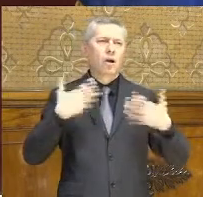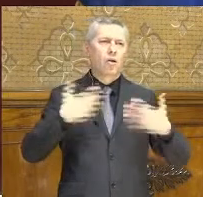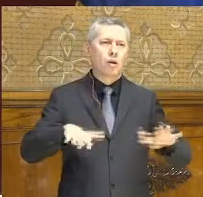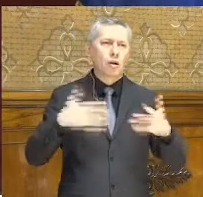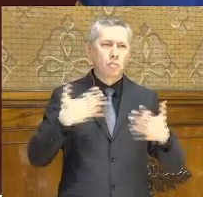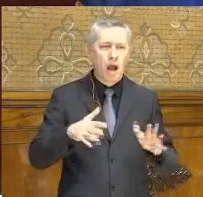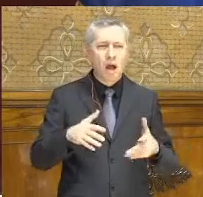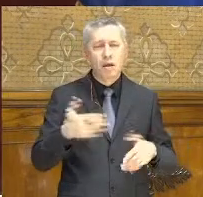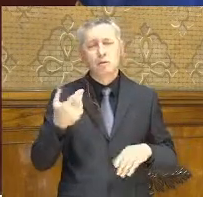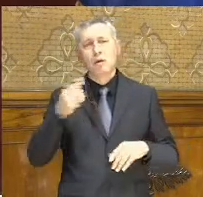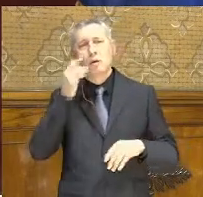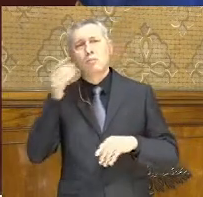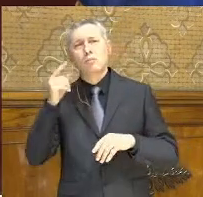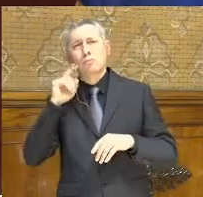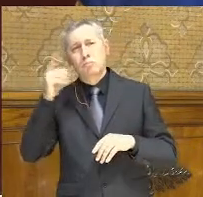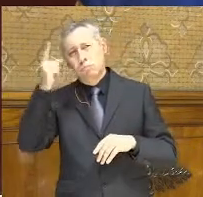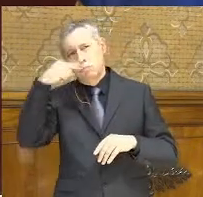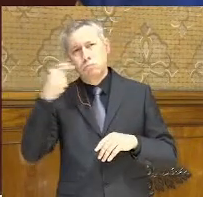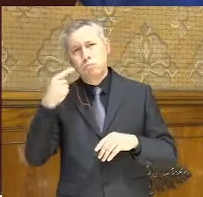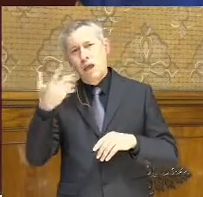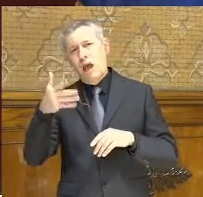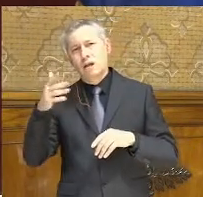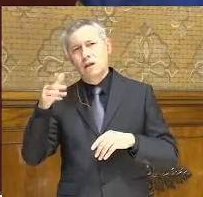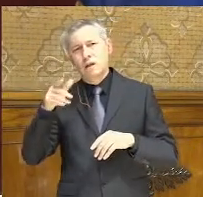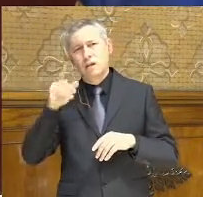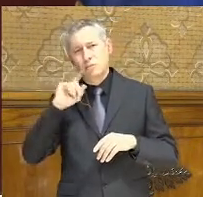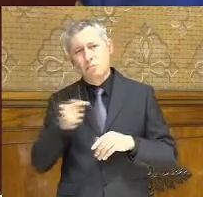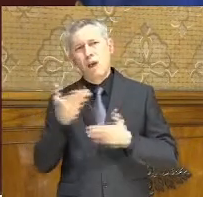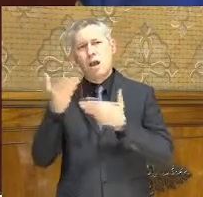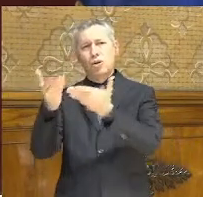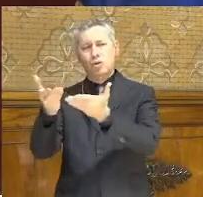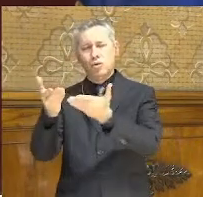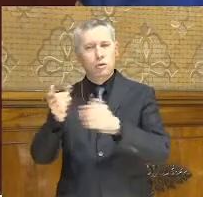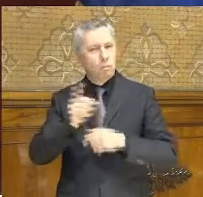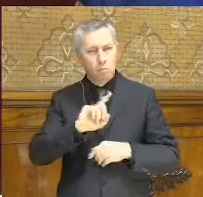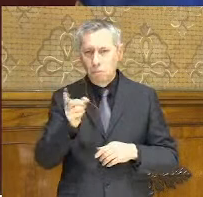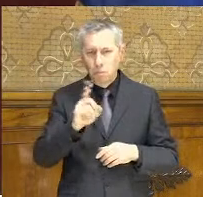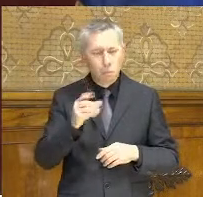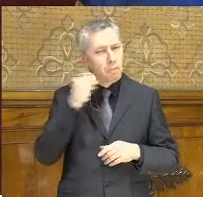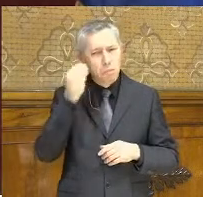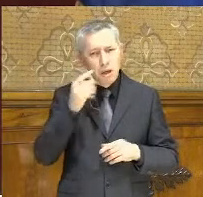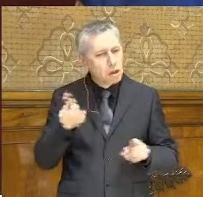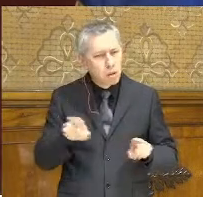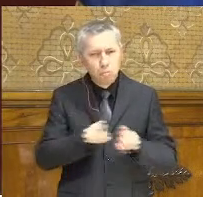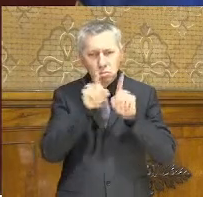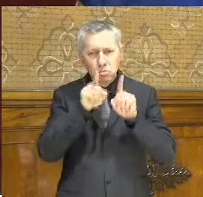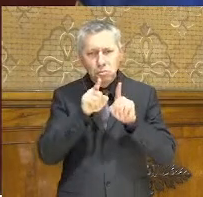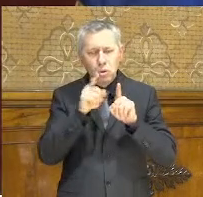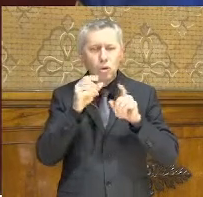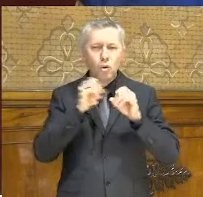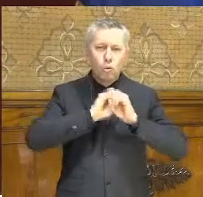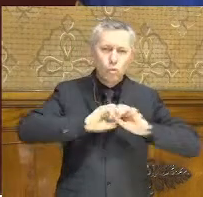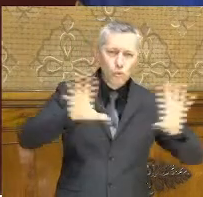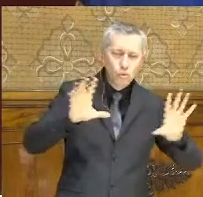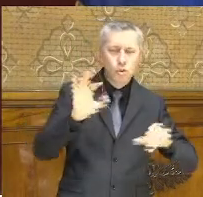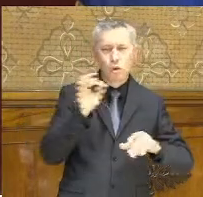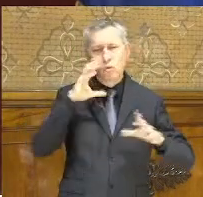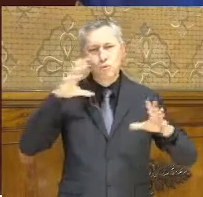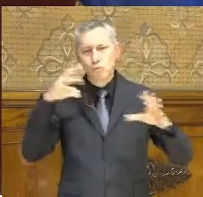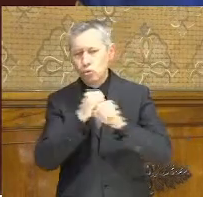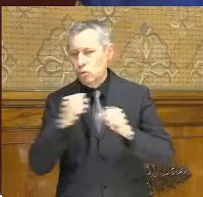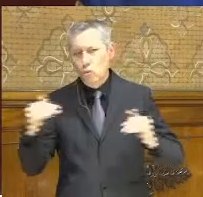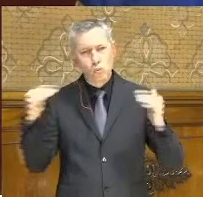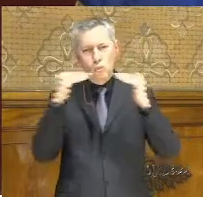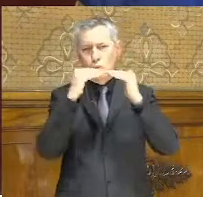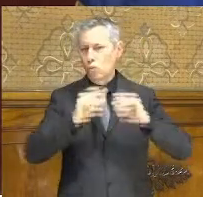future is, as he puts it, as bright or as dark as our own.